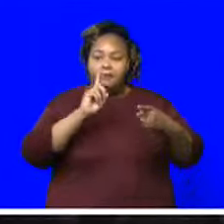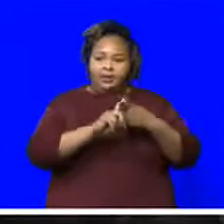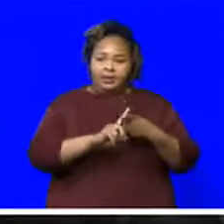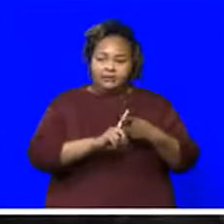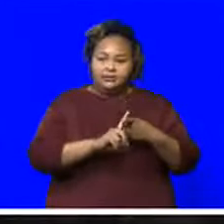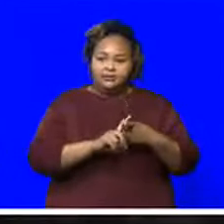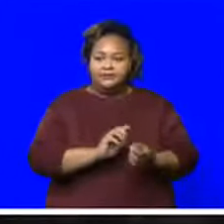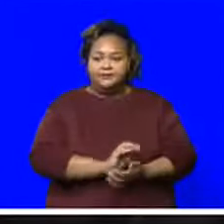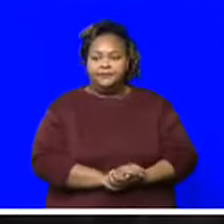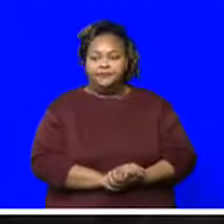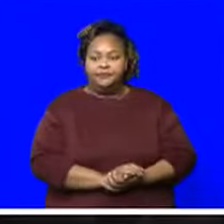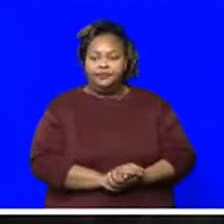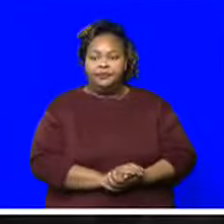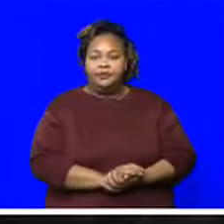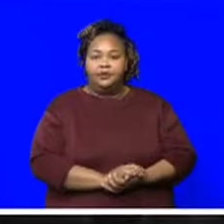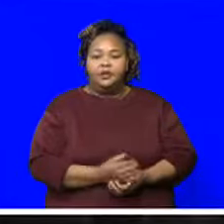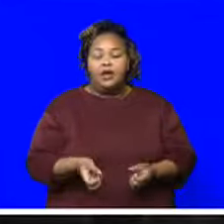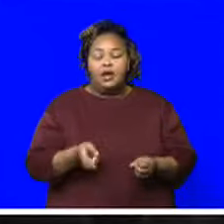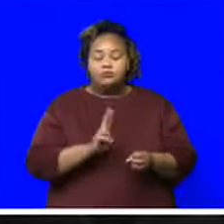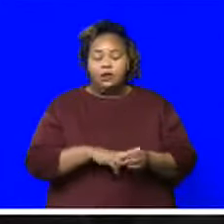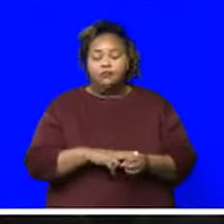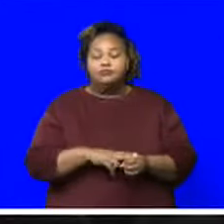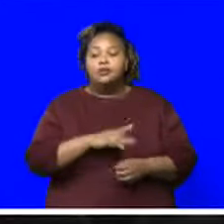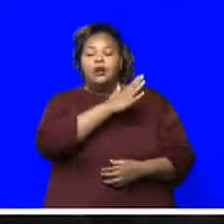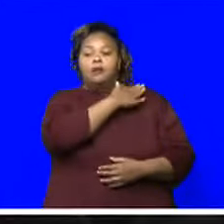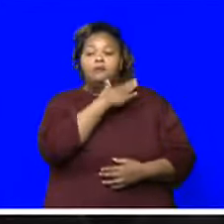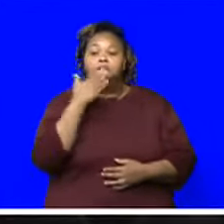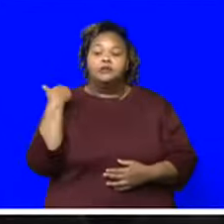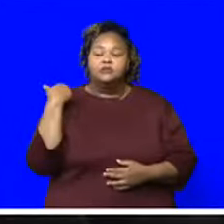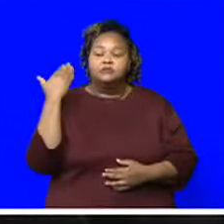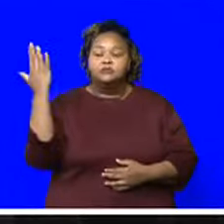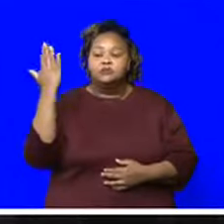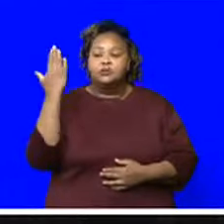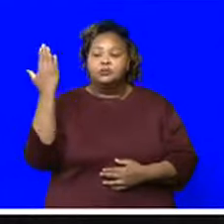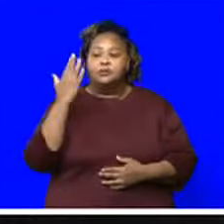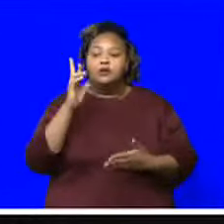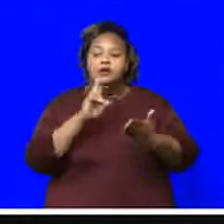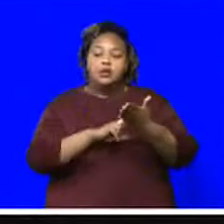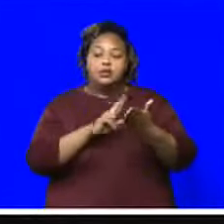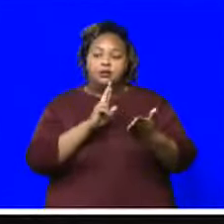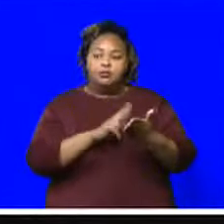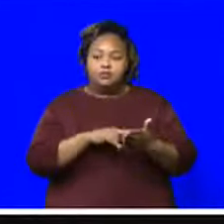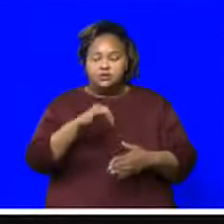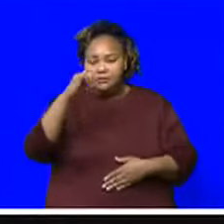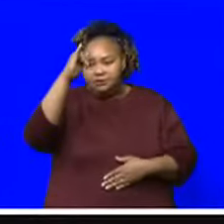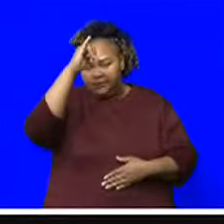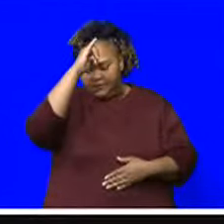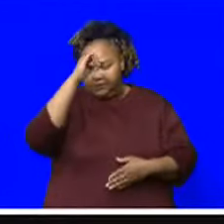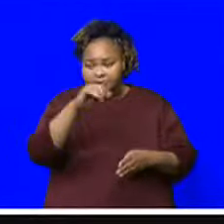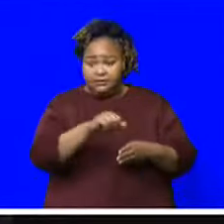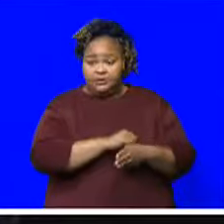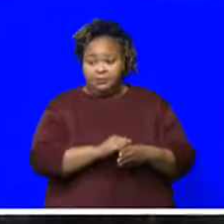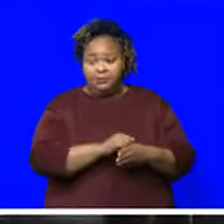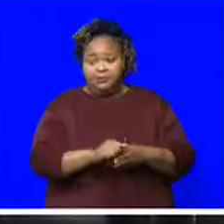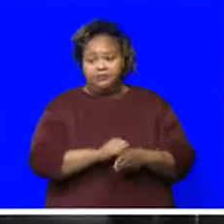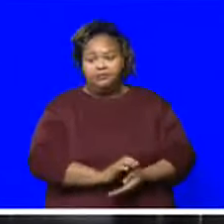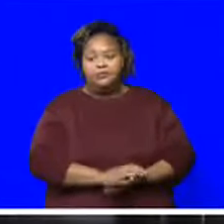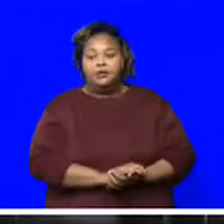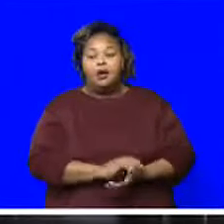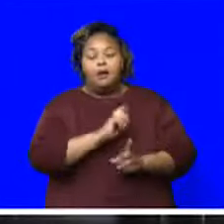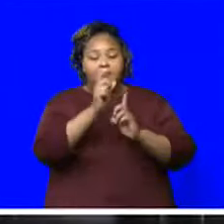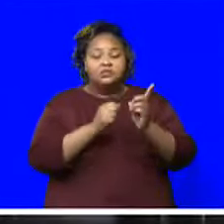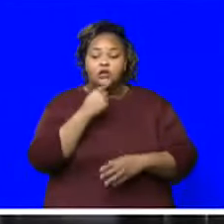also released the Eswatini Pre-Vocational Certificate of Secondary Education Program results, emphasizing students can